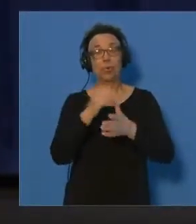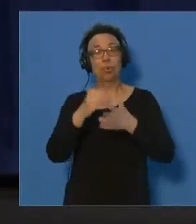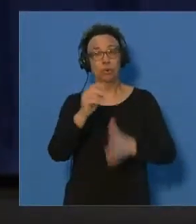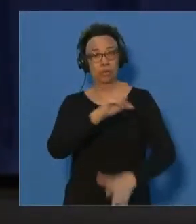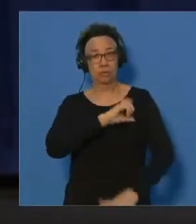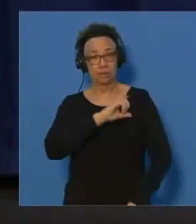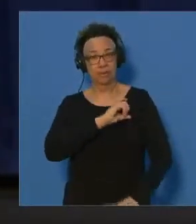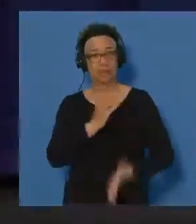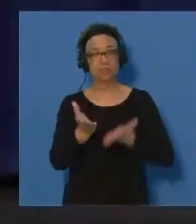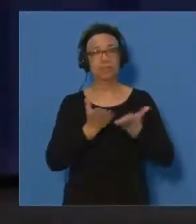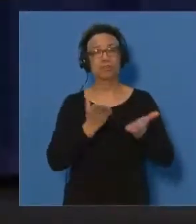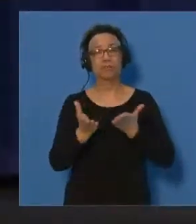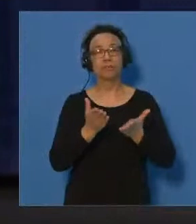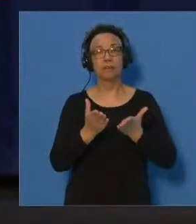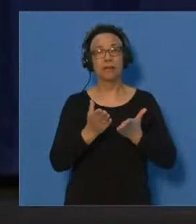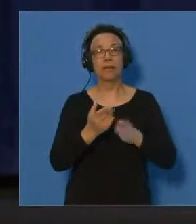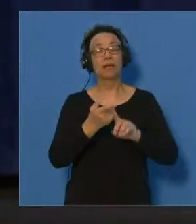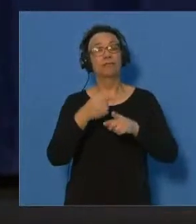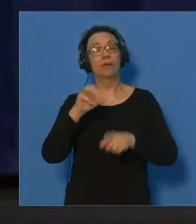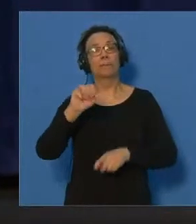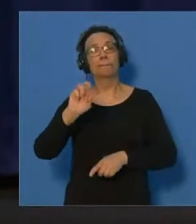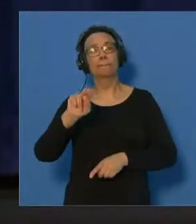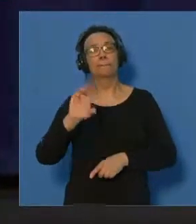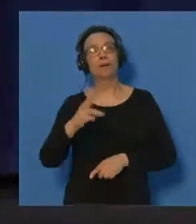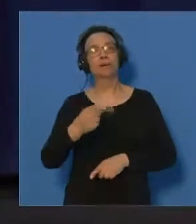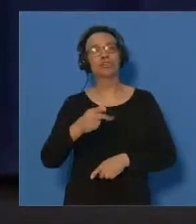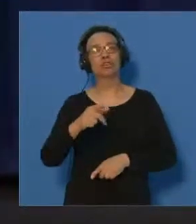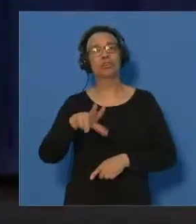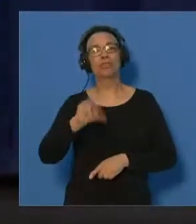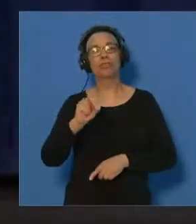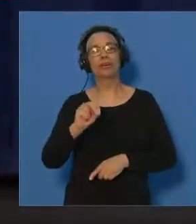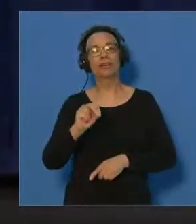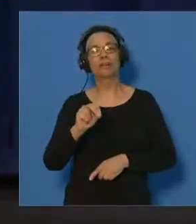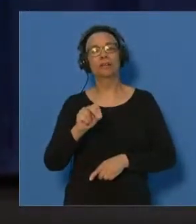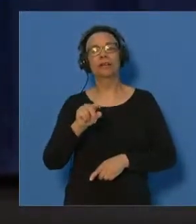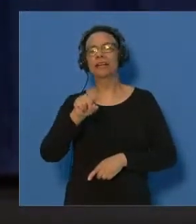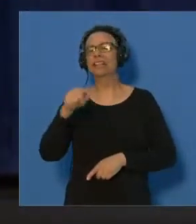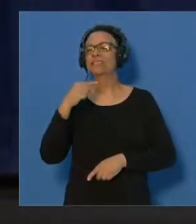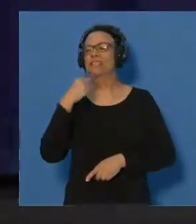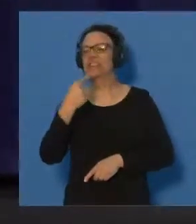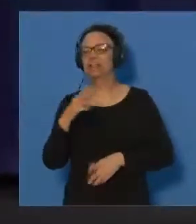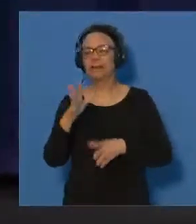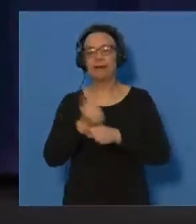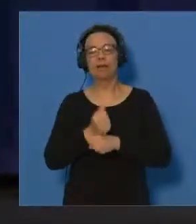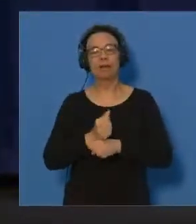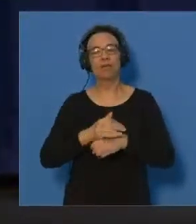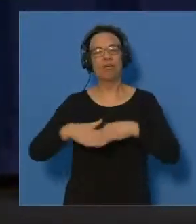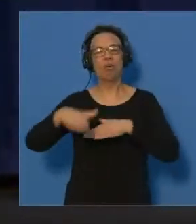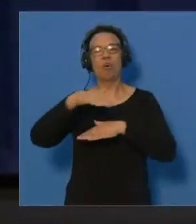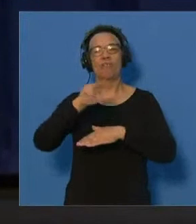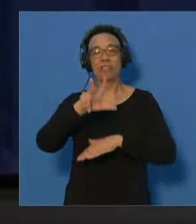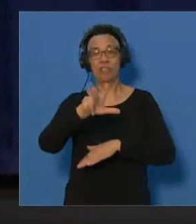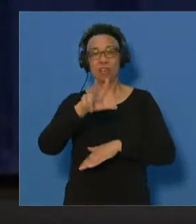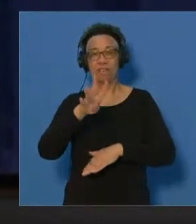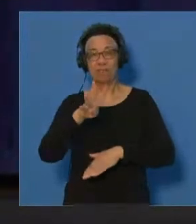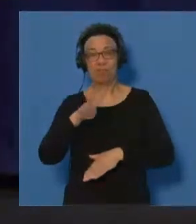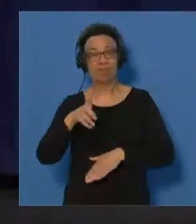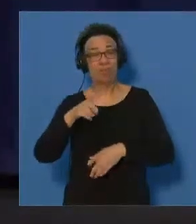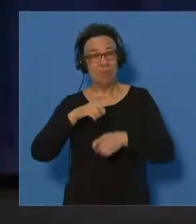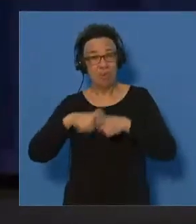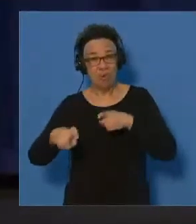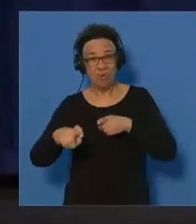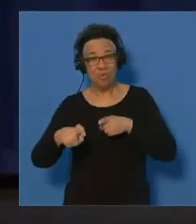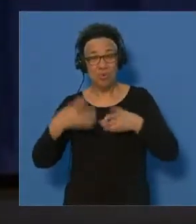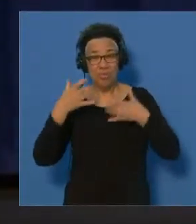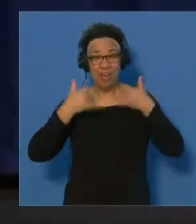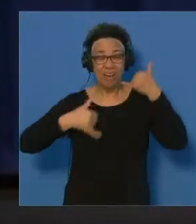March 30th, the Center Against Abuse has reported that they answered over 34 calls on their hotline, worked